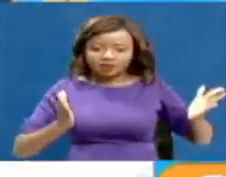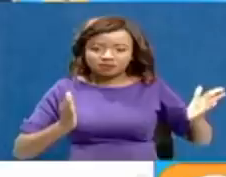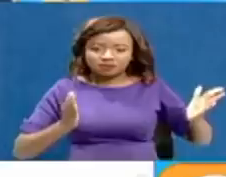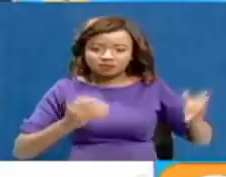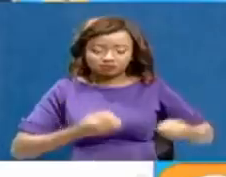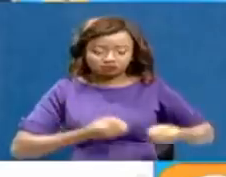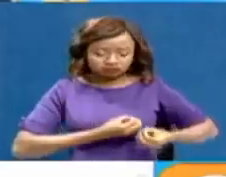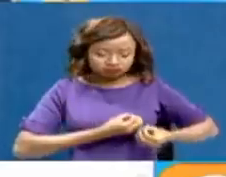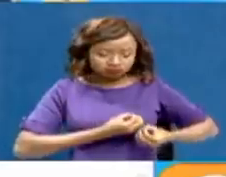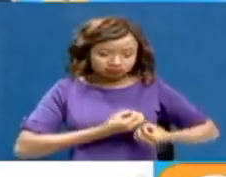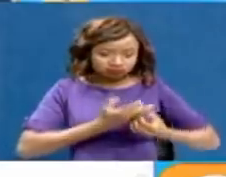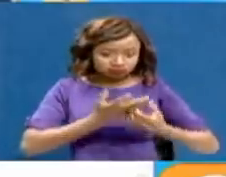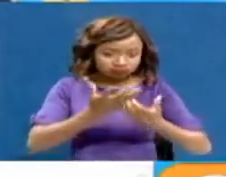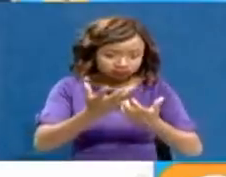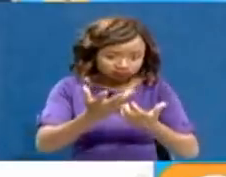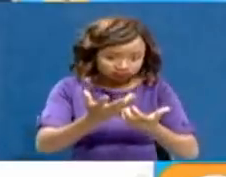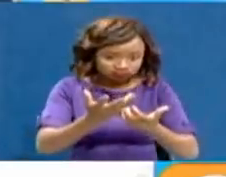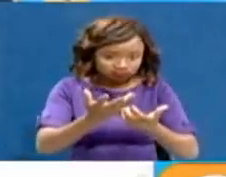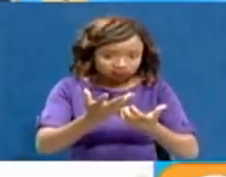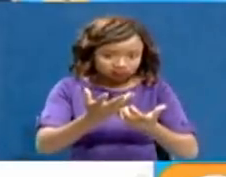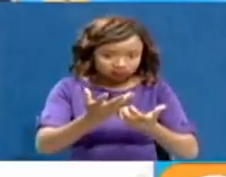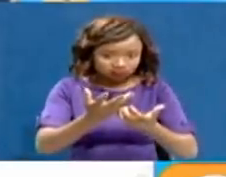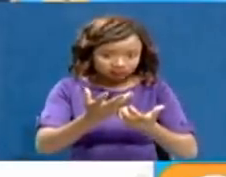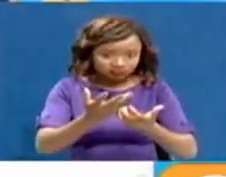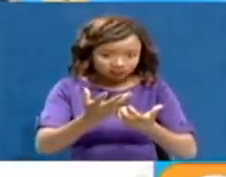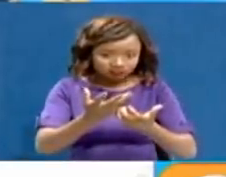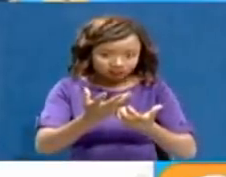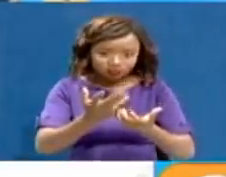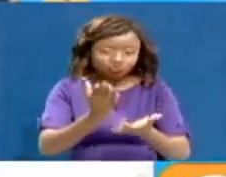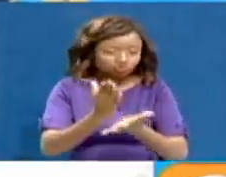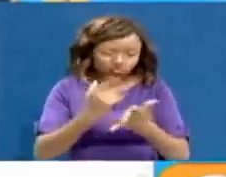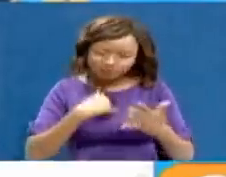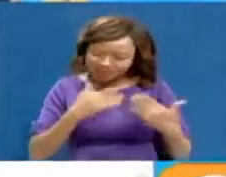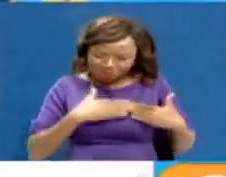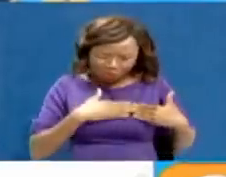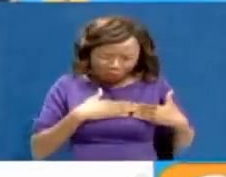can, and be brutally honest,